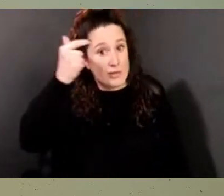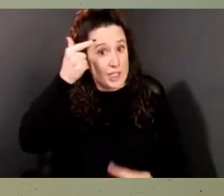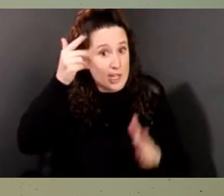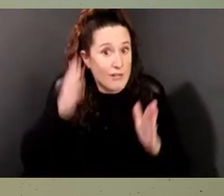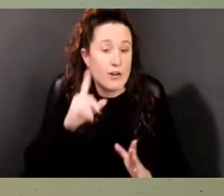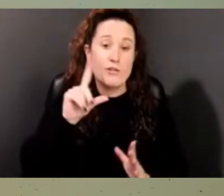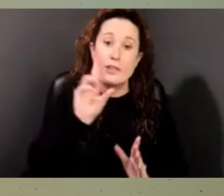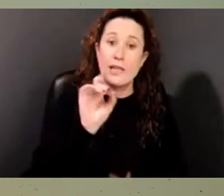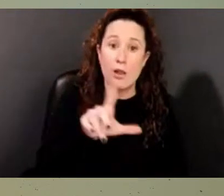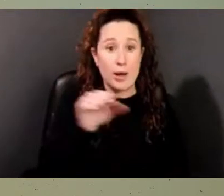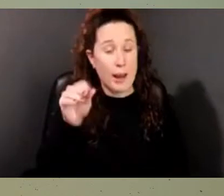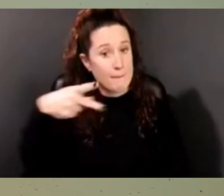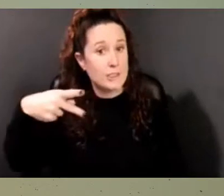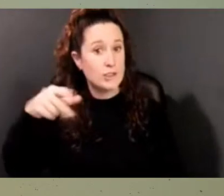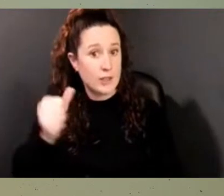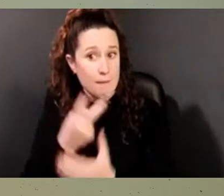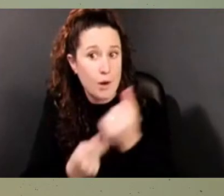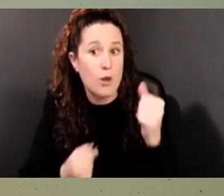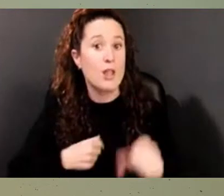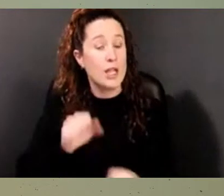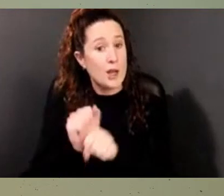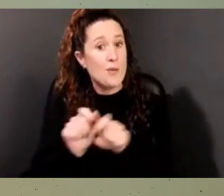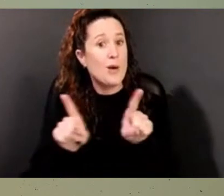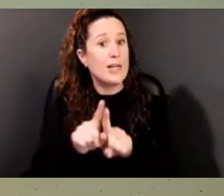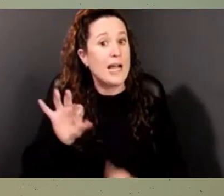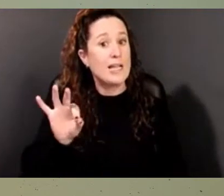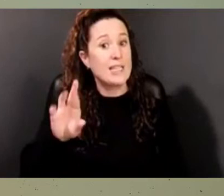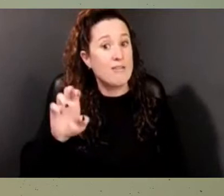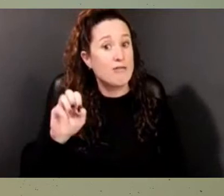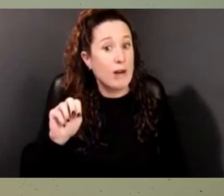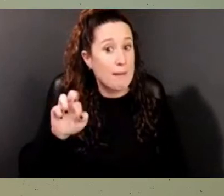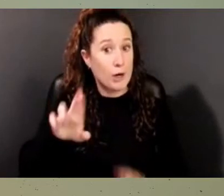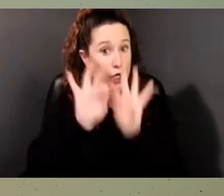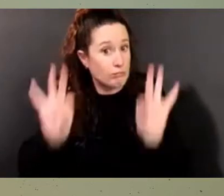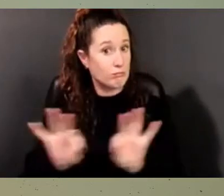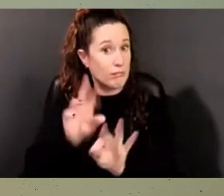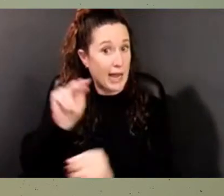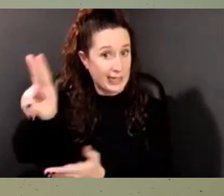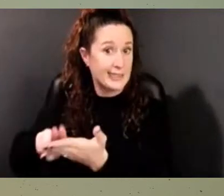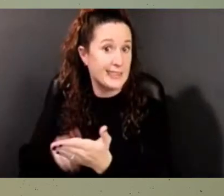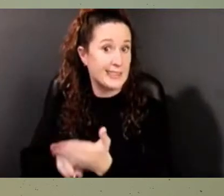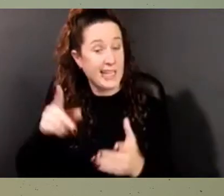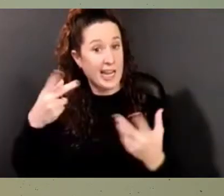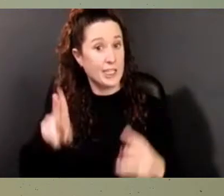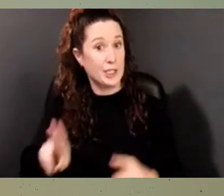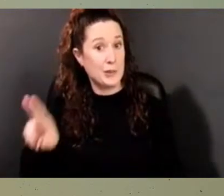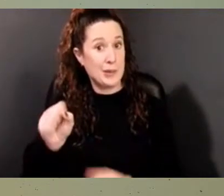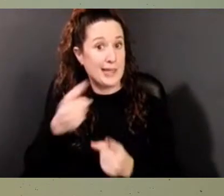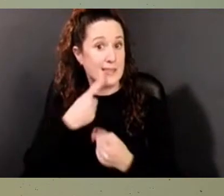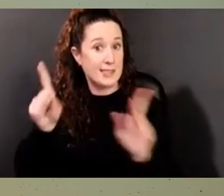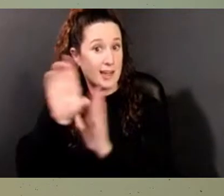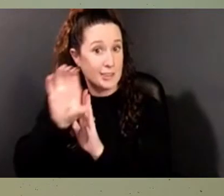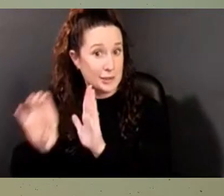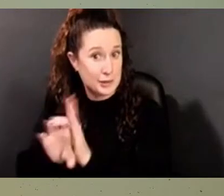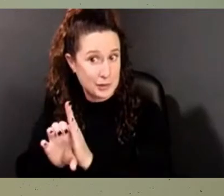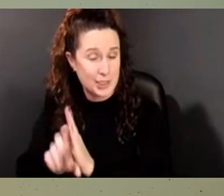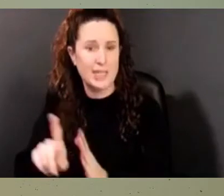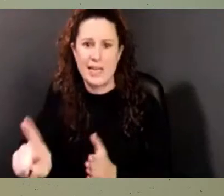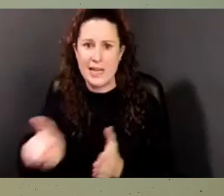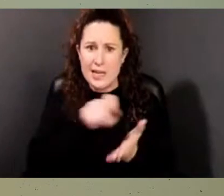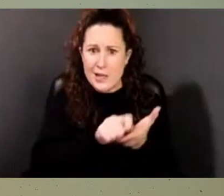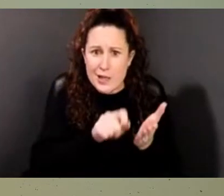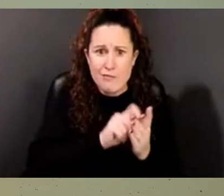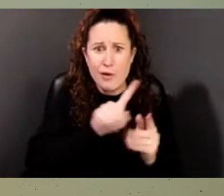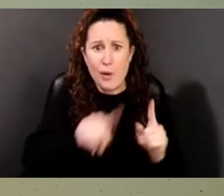Pennsylvania. He was a framer and signer of the U.S. Constitution. He wrote of freedom while holding men, women,